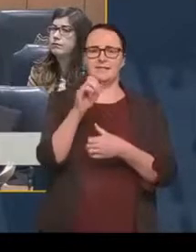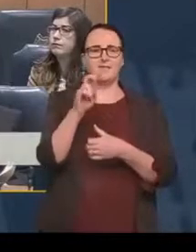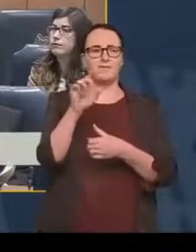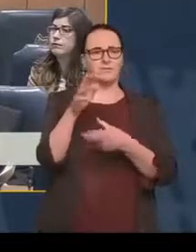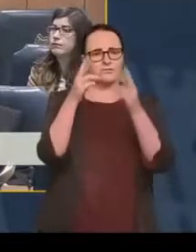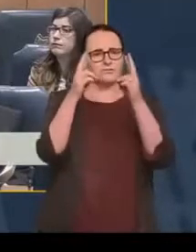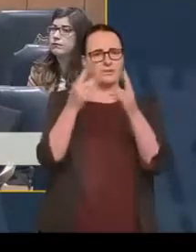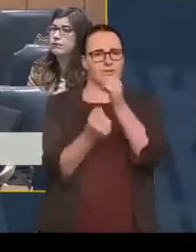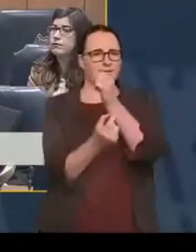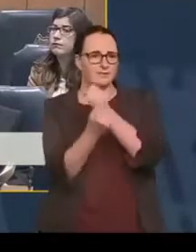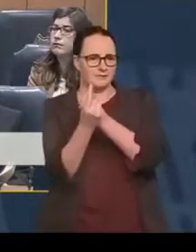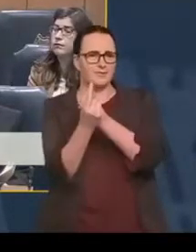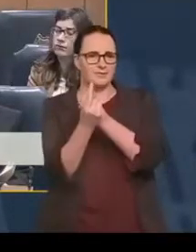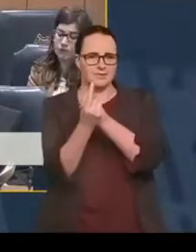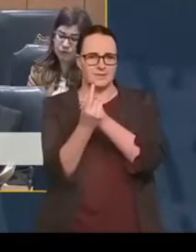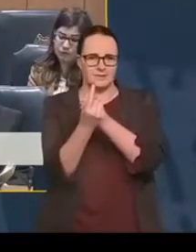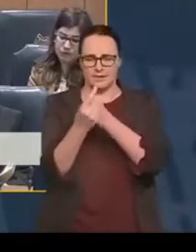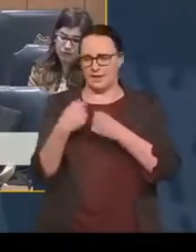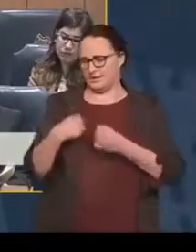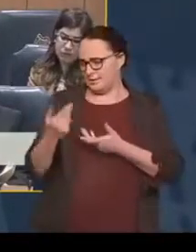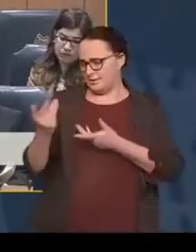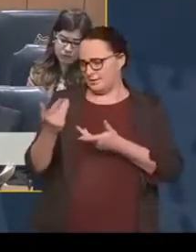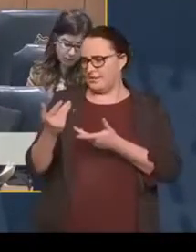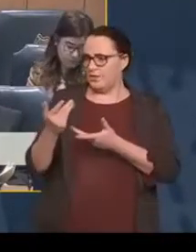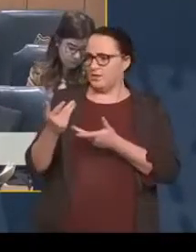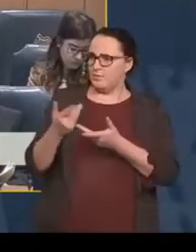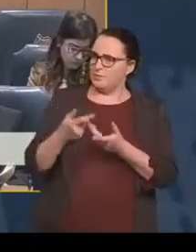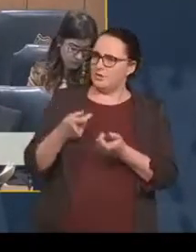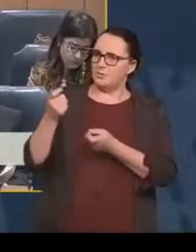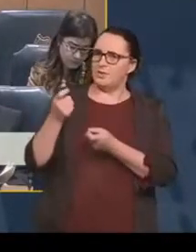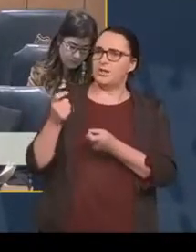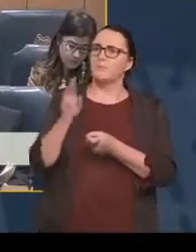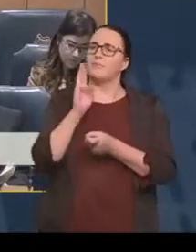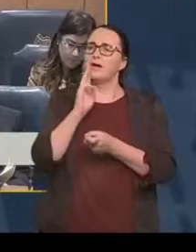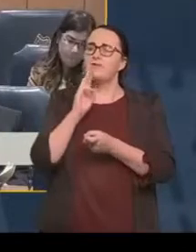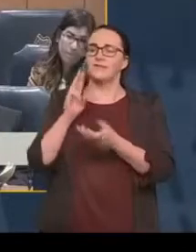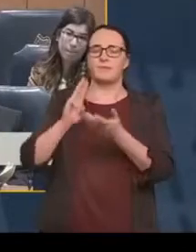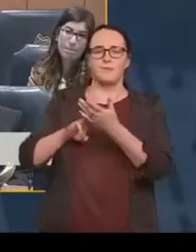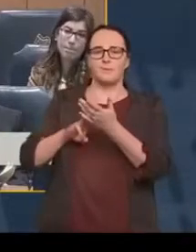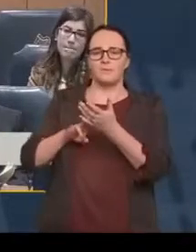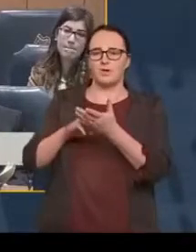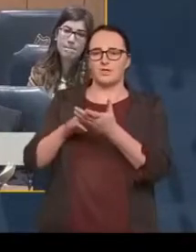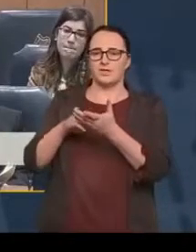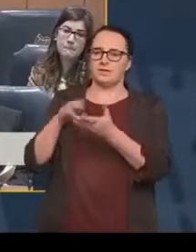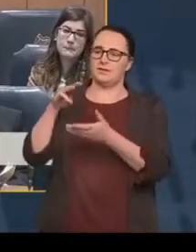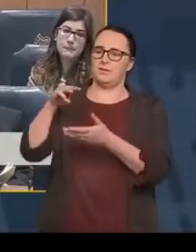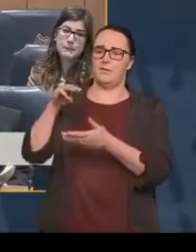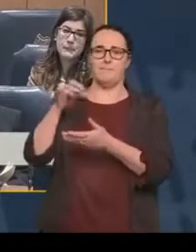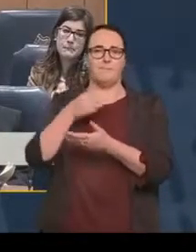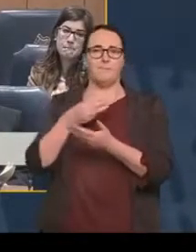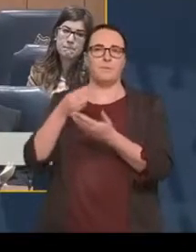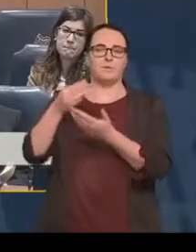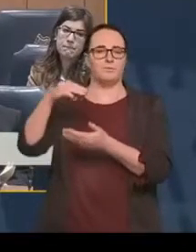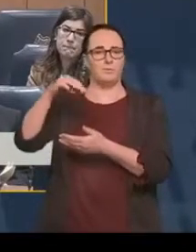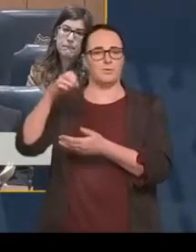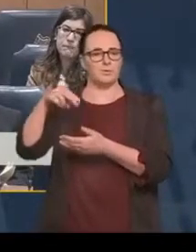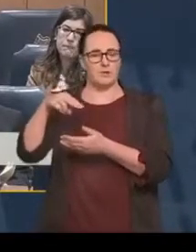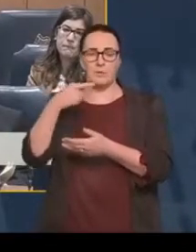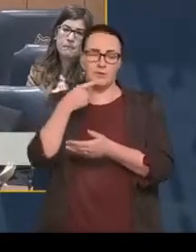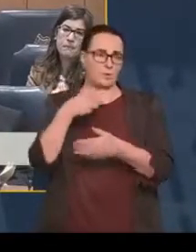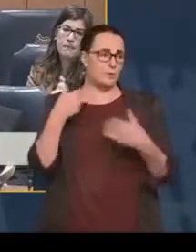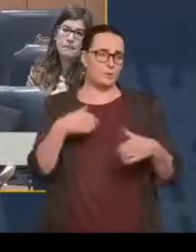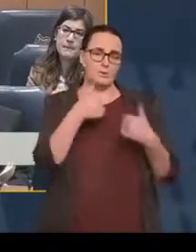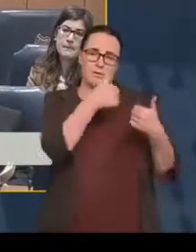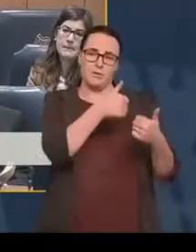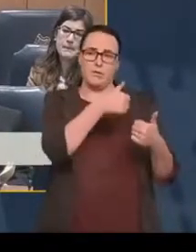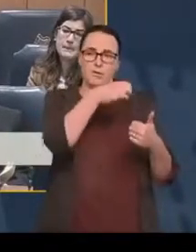in the last Senate highlighted through a private member's motion. And, to be fair to Senator Mark Daly,